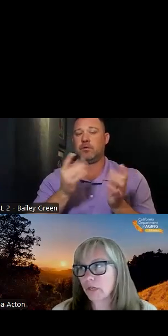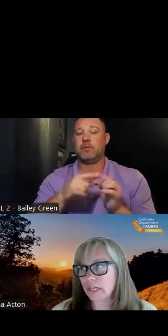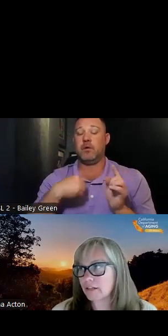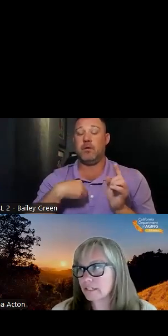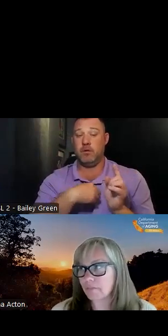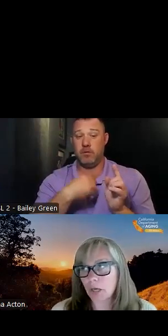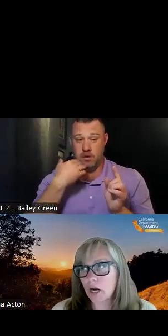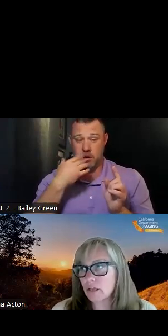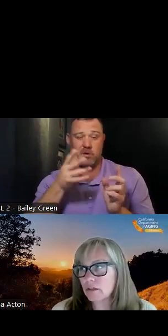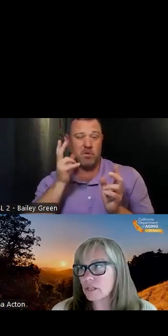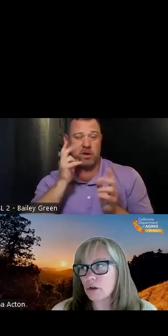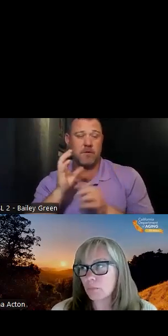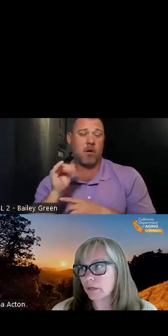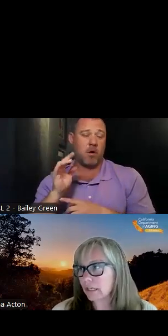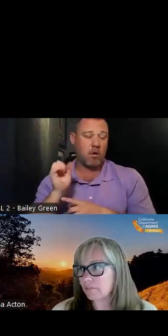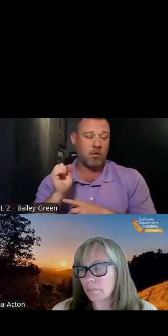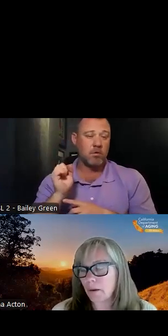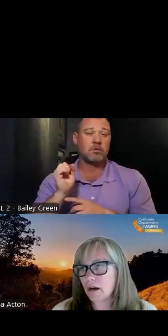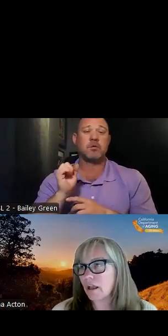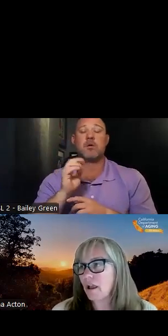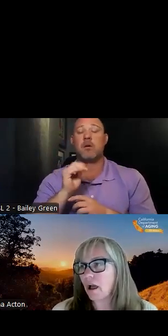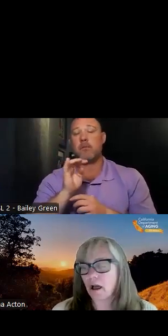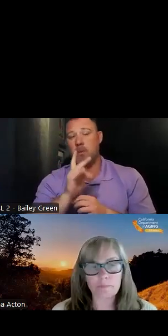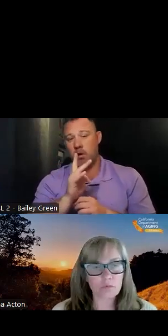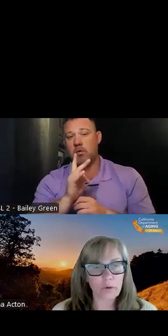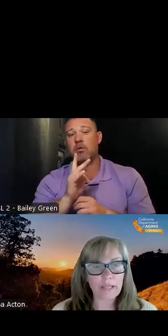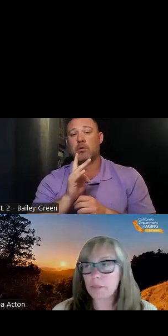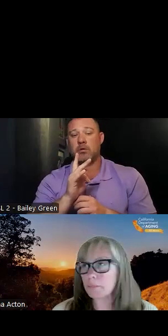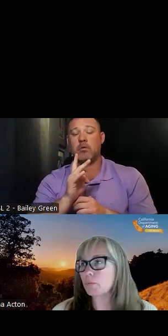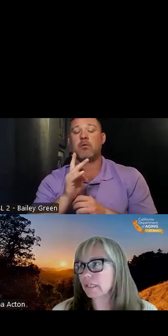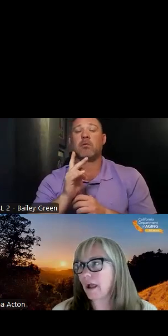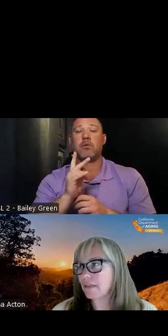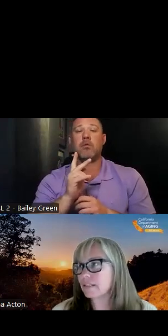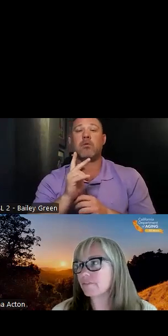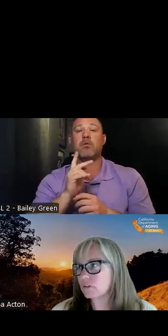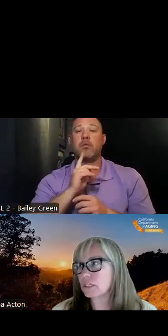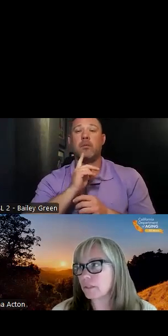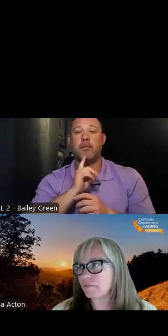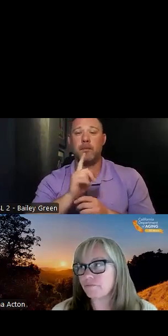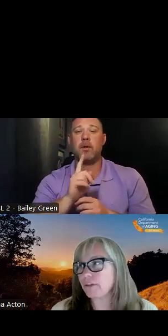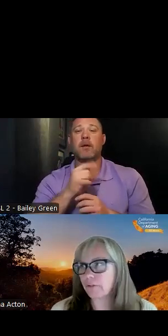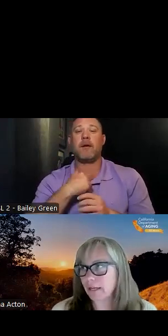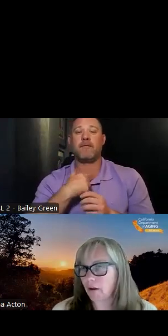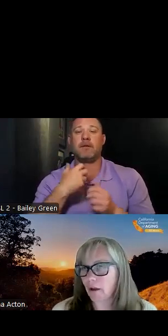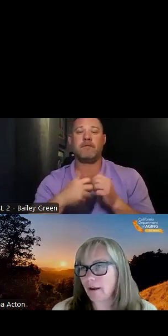and we're going to hear today from Carlos, we're going to hear from Mark, right, that people really have that difficulty